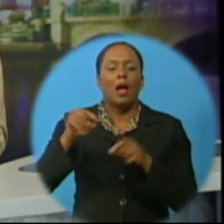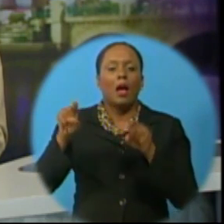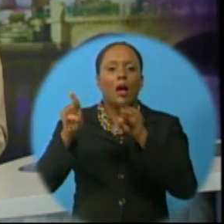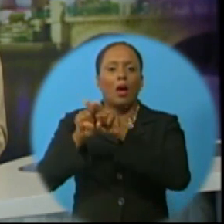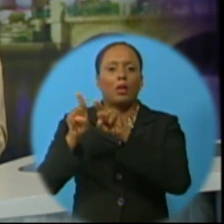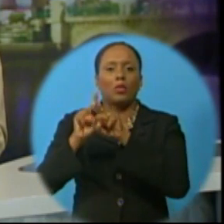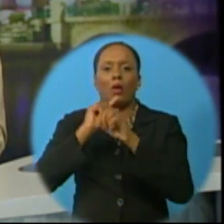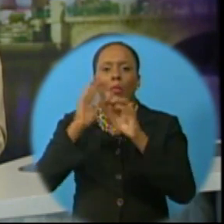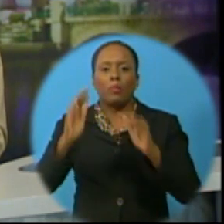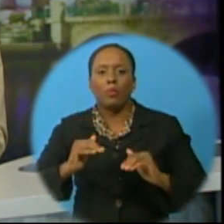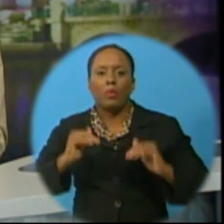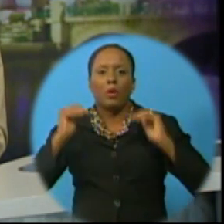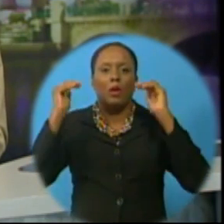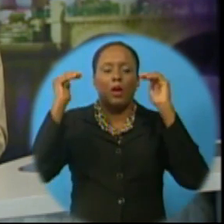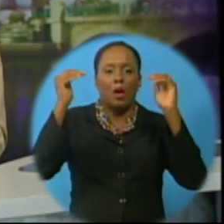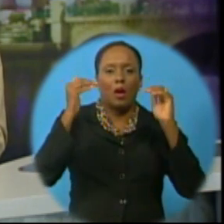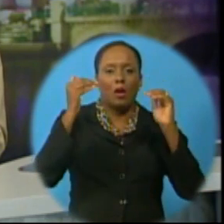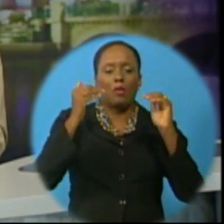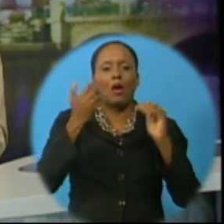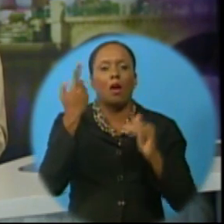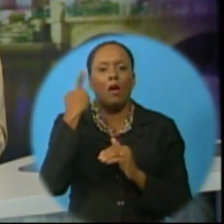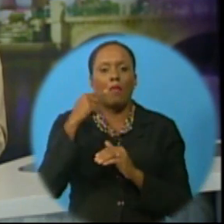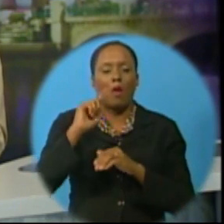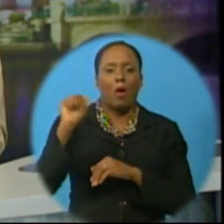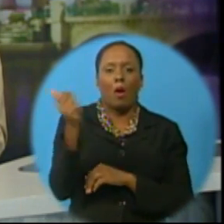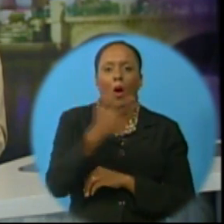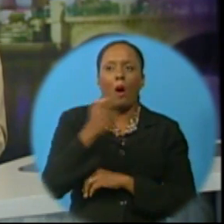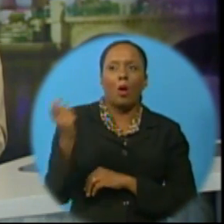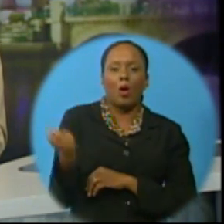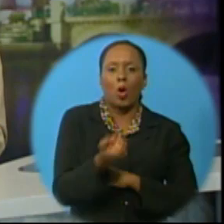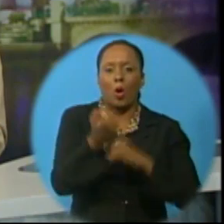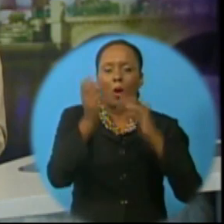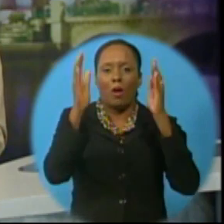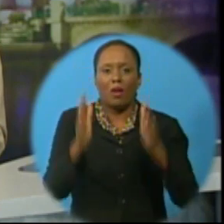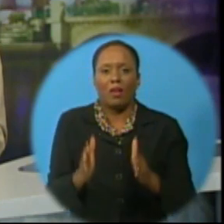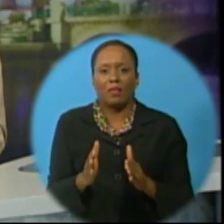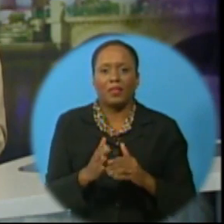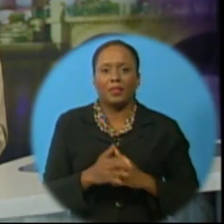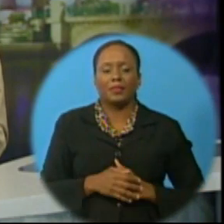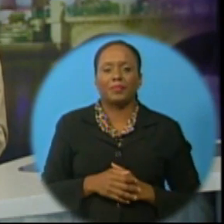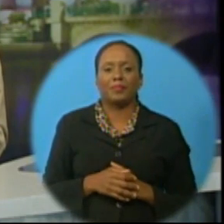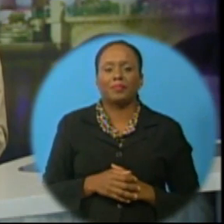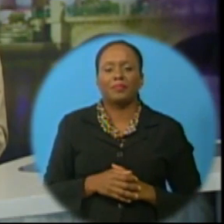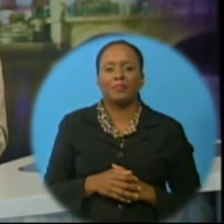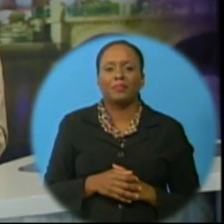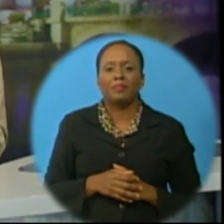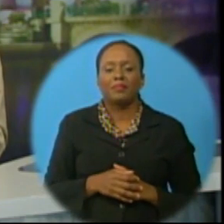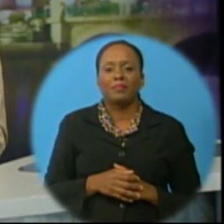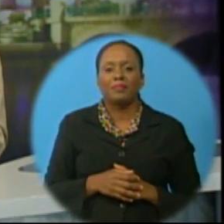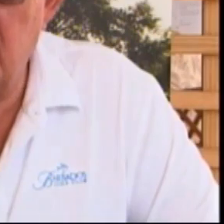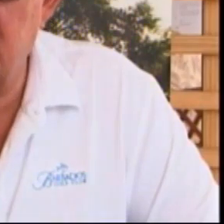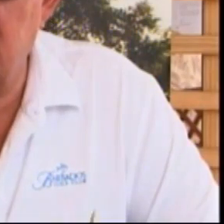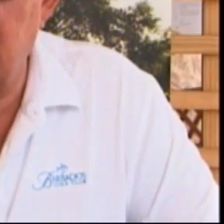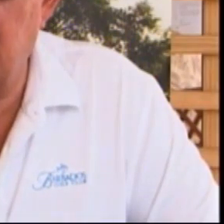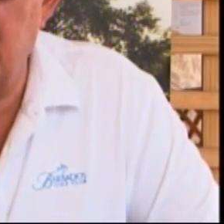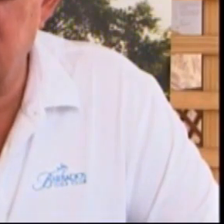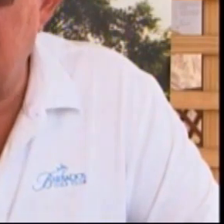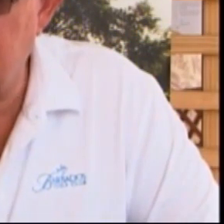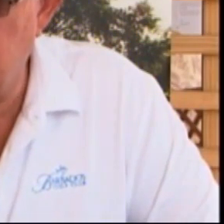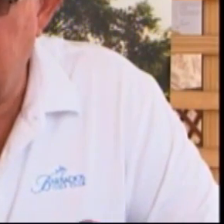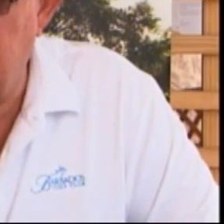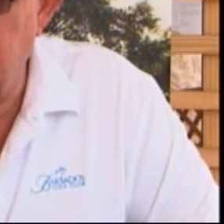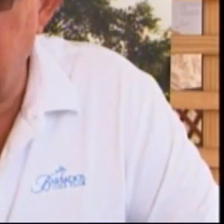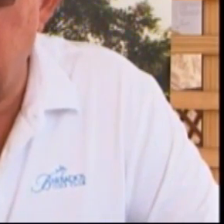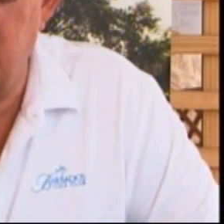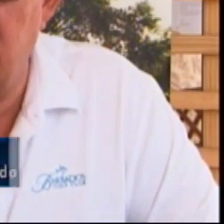play event for lower handicap golfers and a Stableford event for higher-ranked players. The Open is to take place